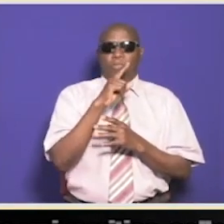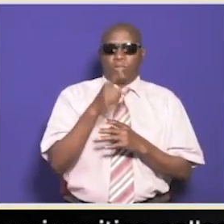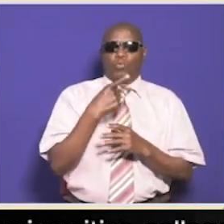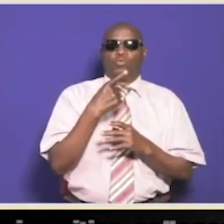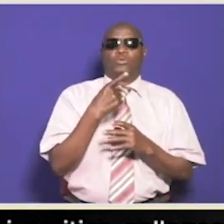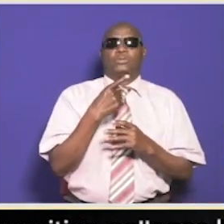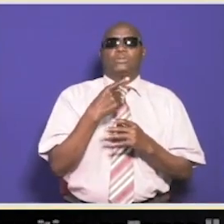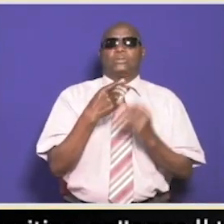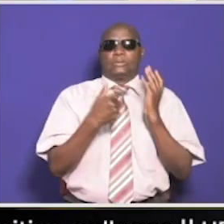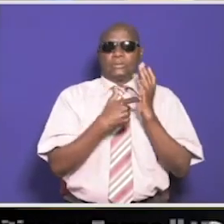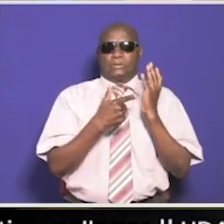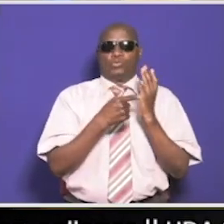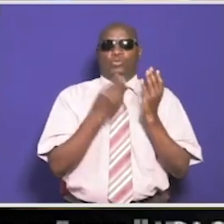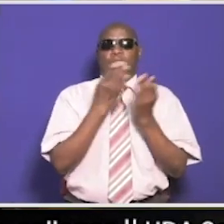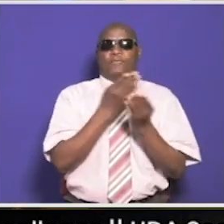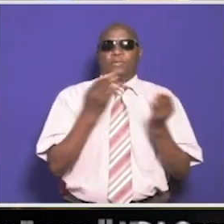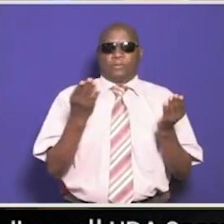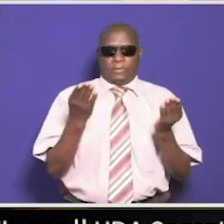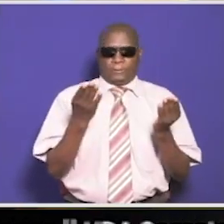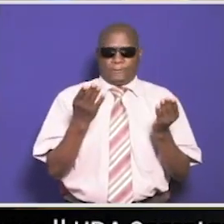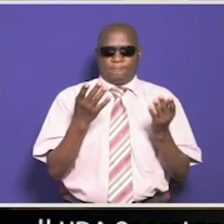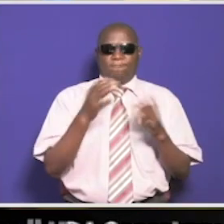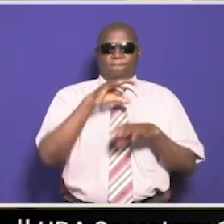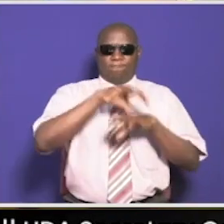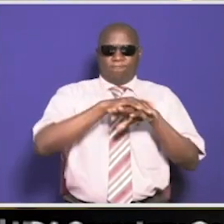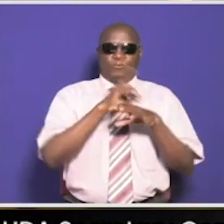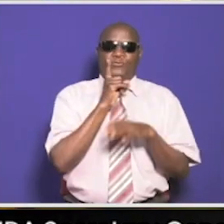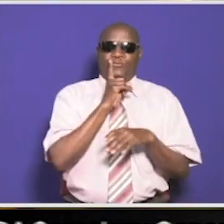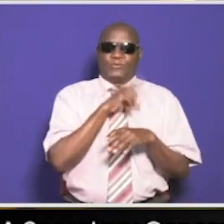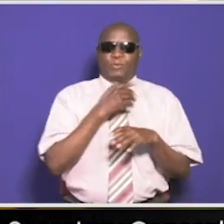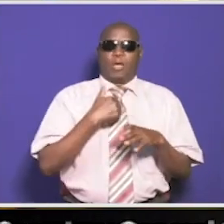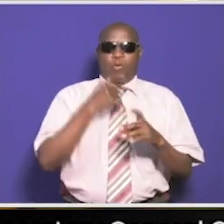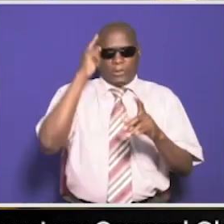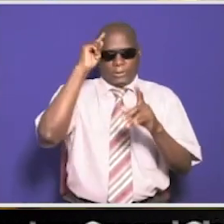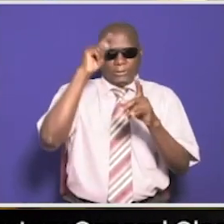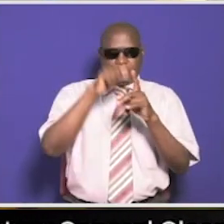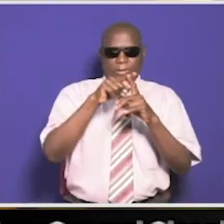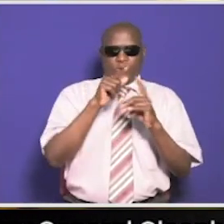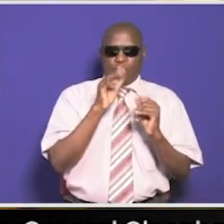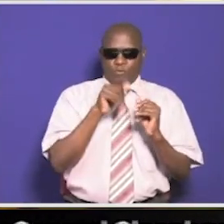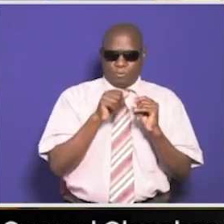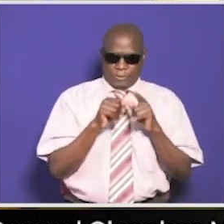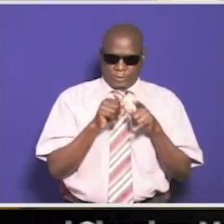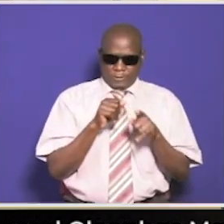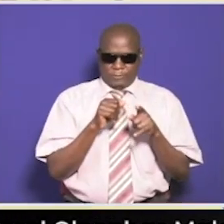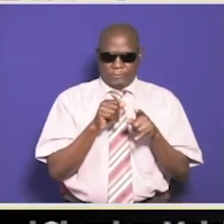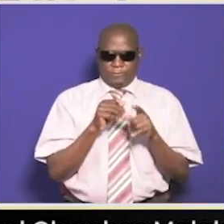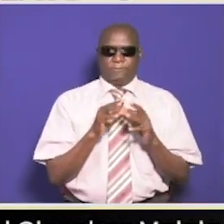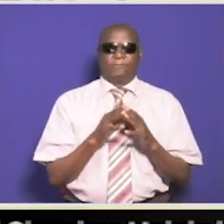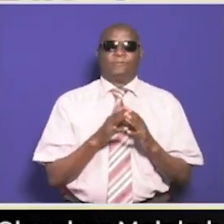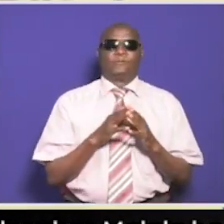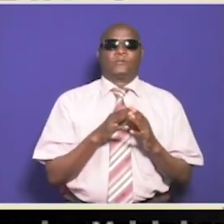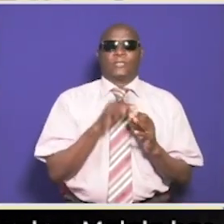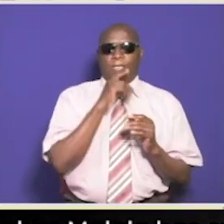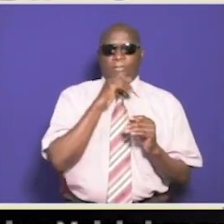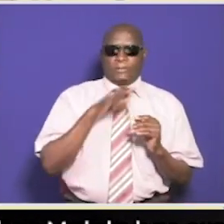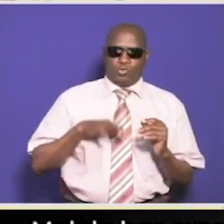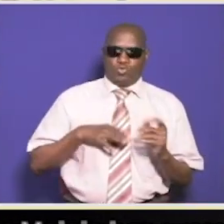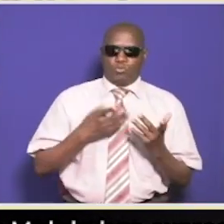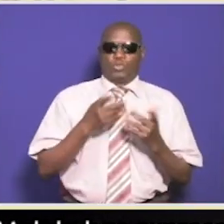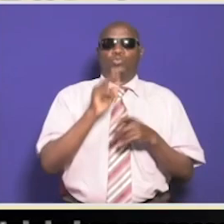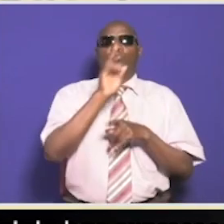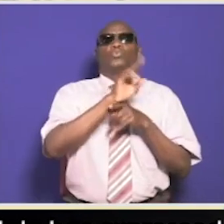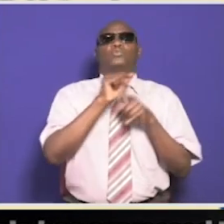of digital skilling. And our intention in this regard, ladies and gentlemen, is to utilize